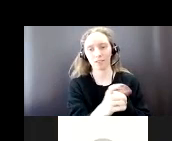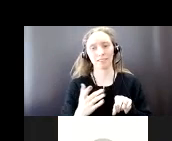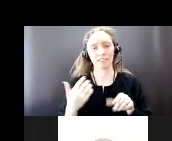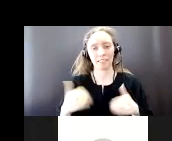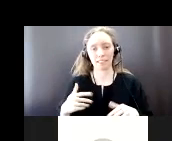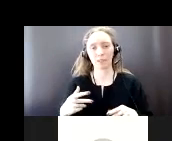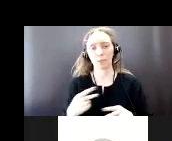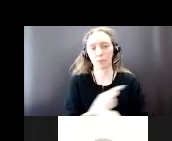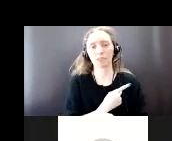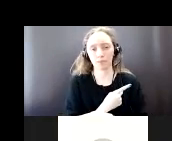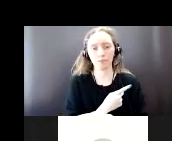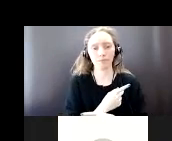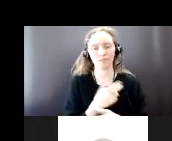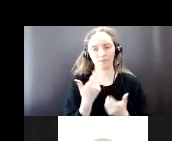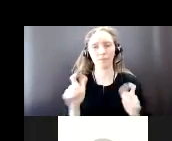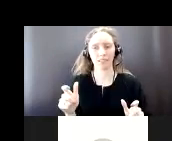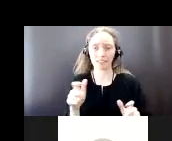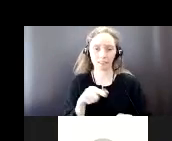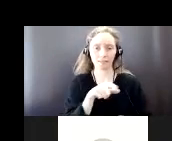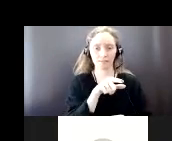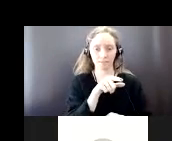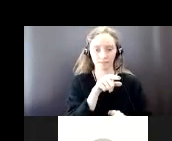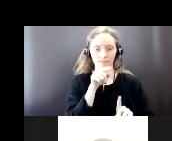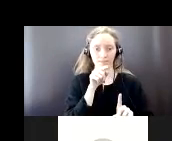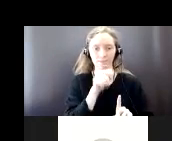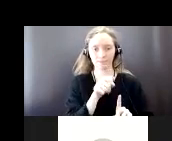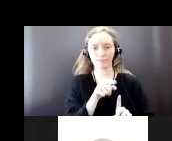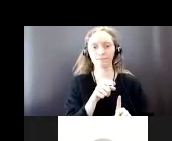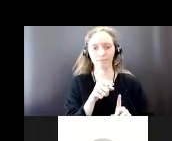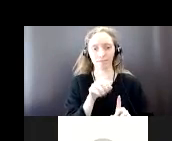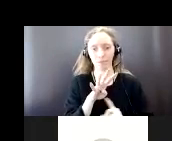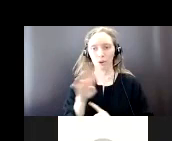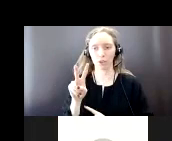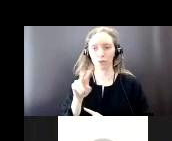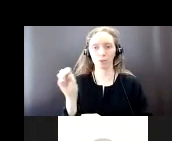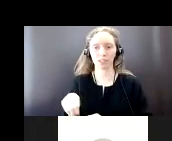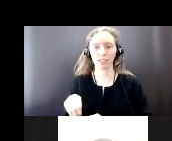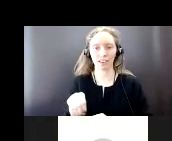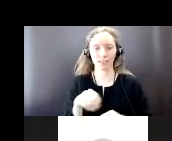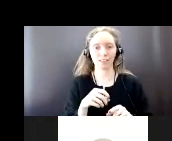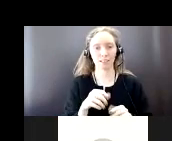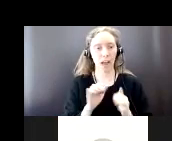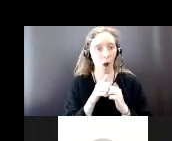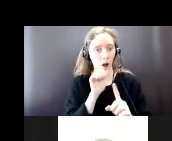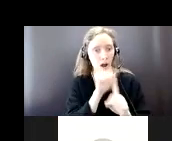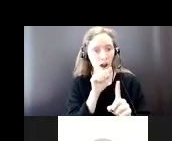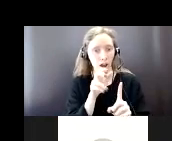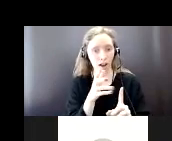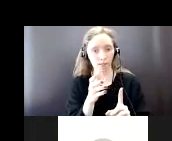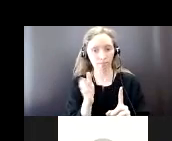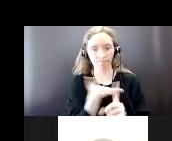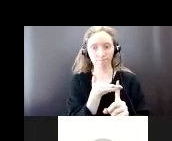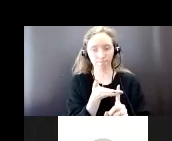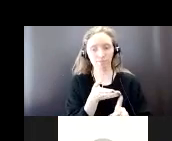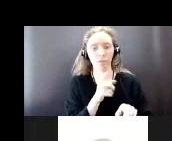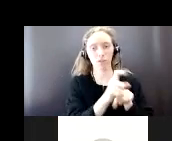at internet, social network, and email, if you combine those